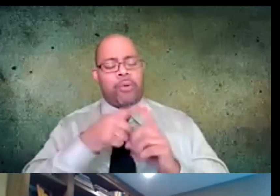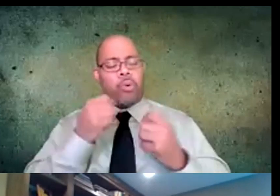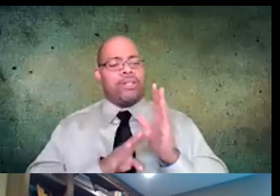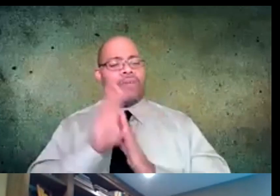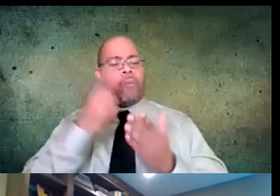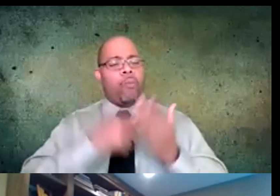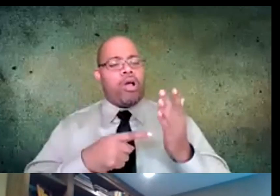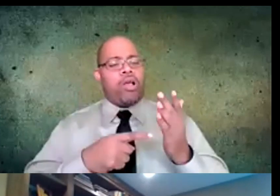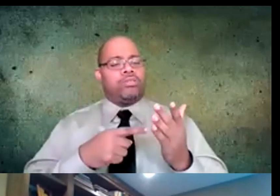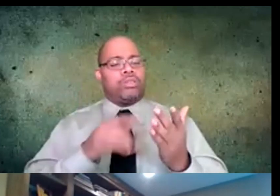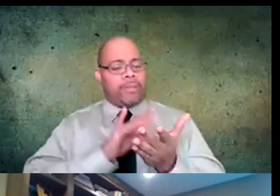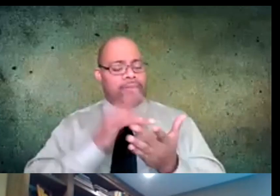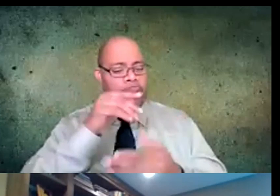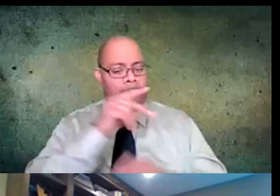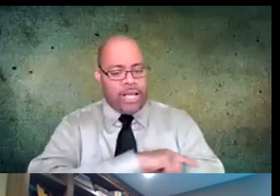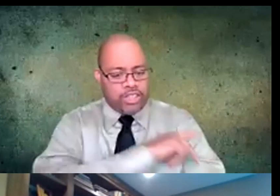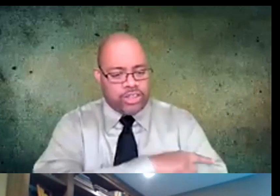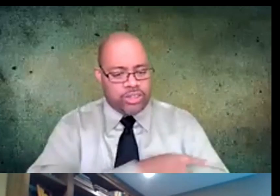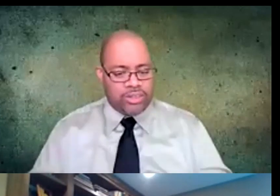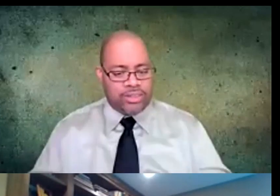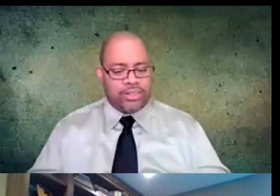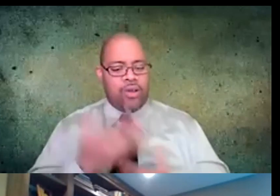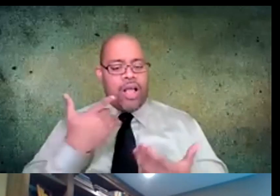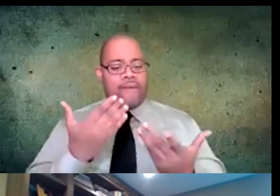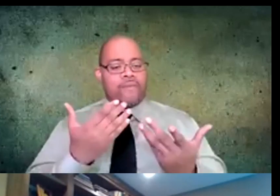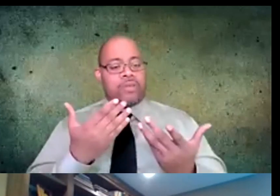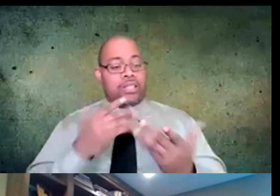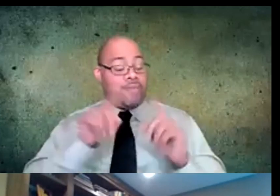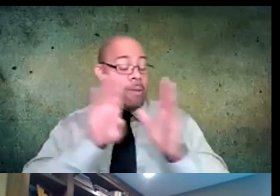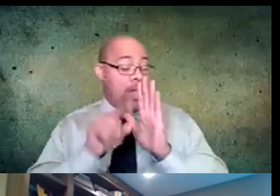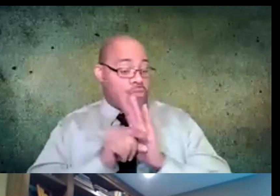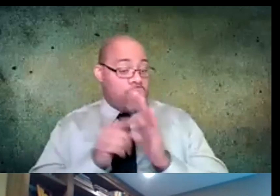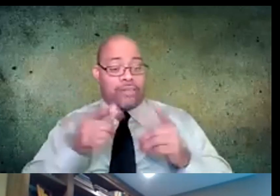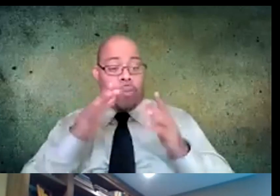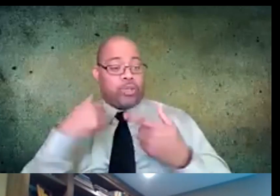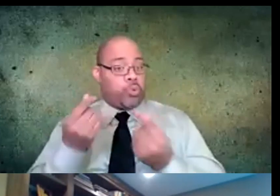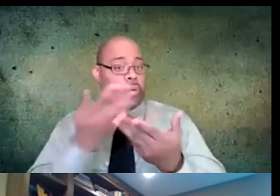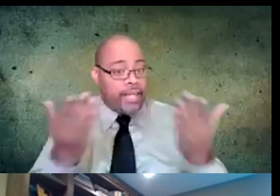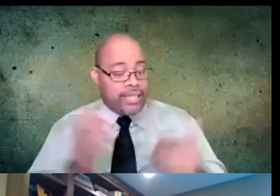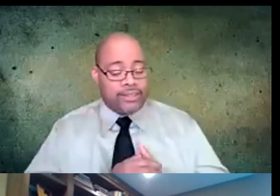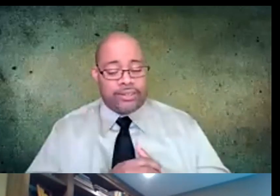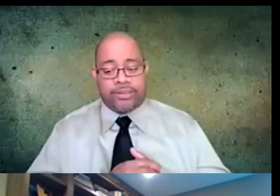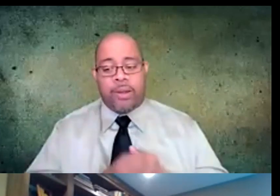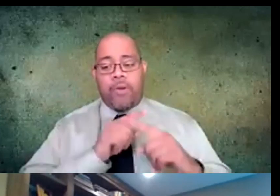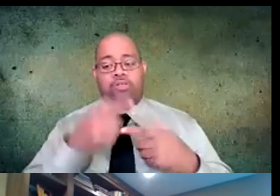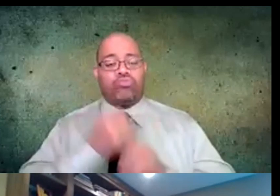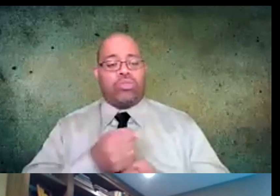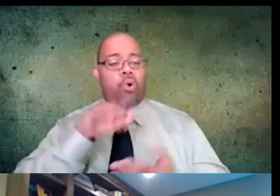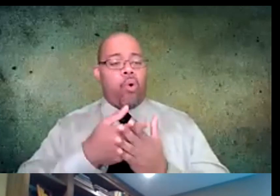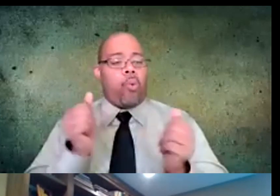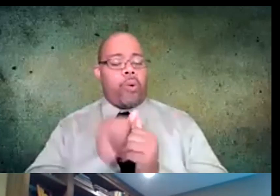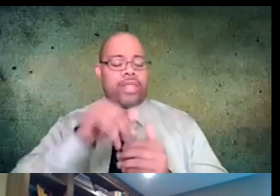drug for the patients. We might have different background, we might have different ways of doing things, but trust that we all come with